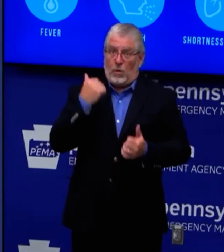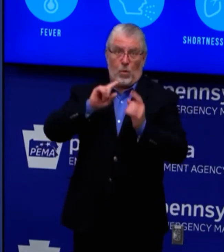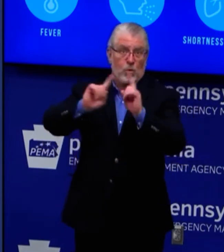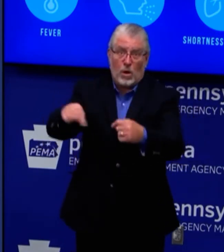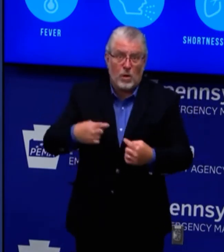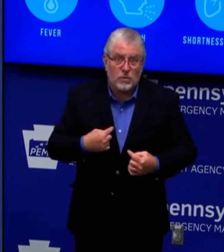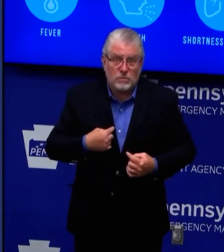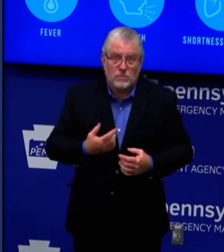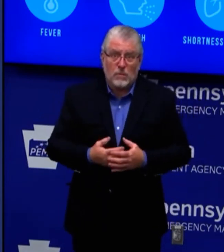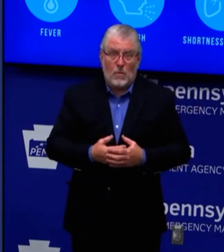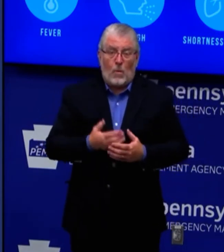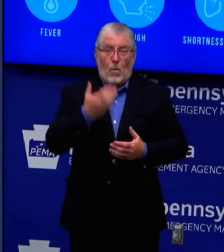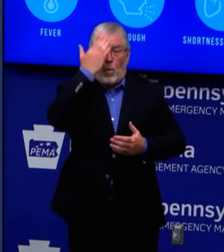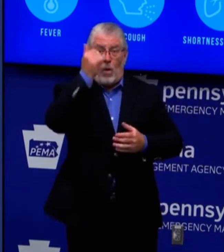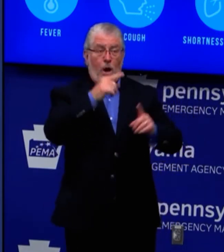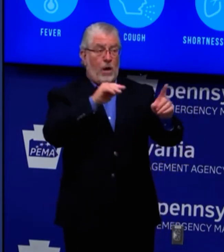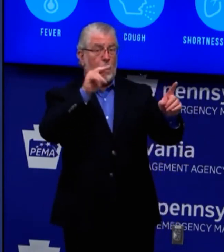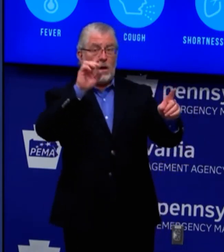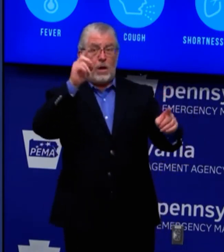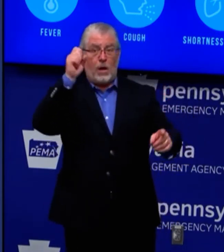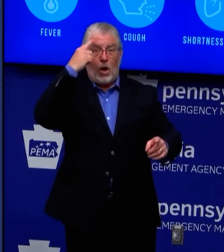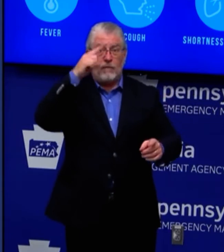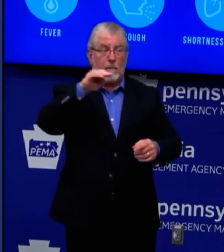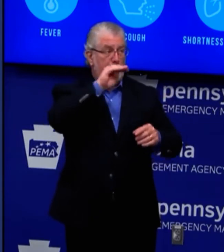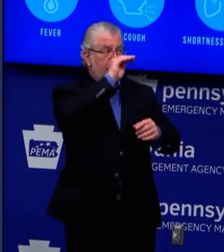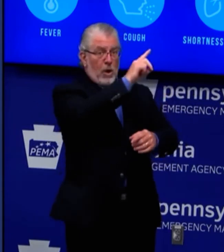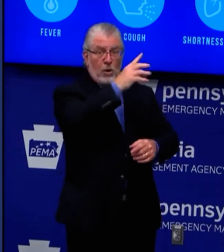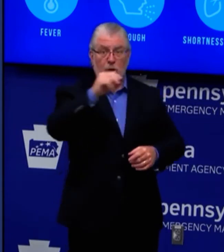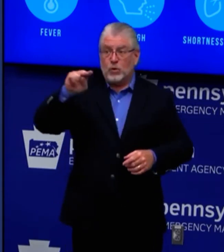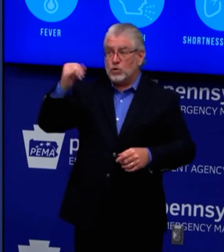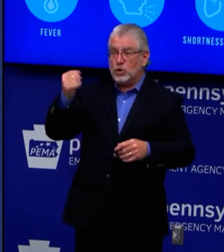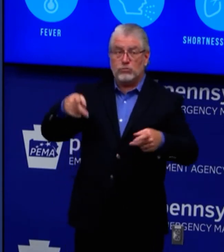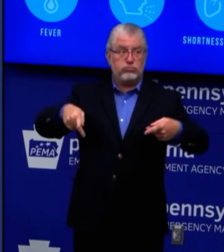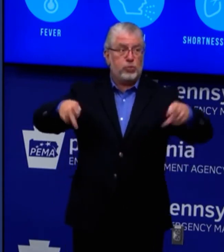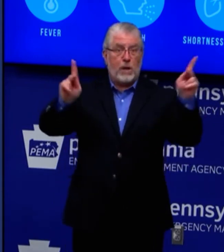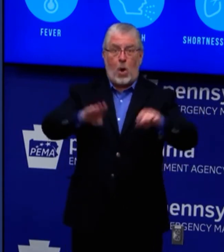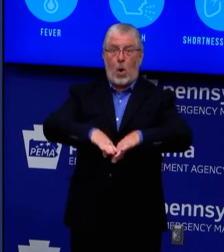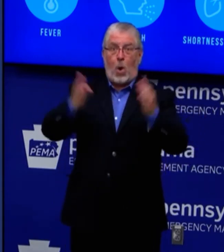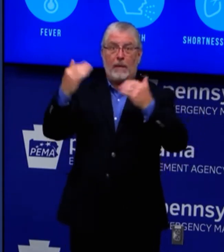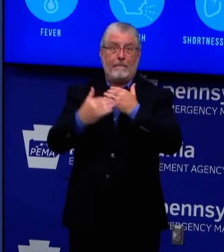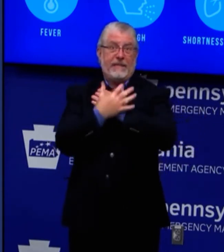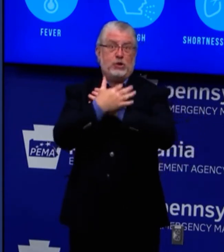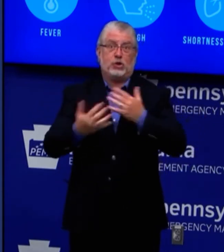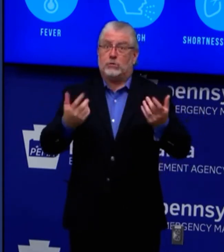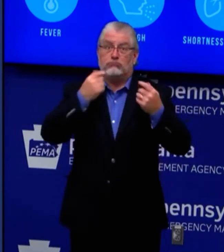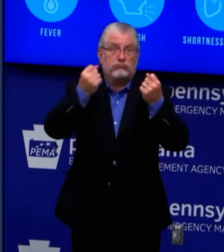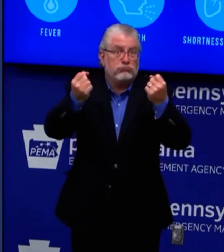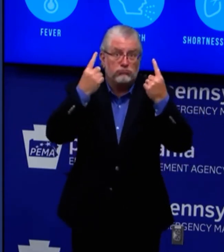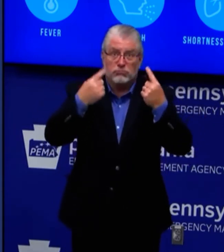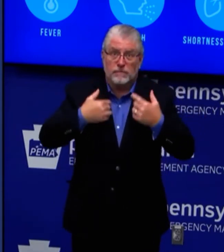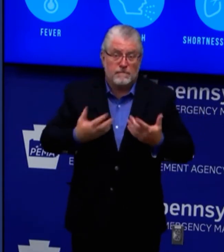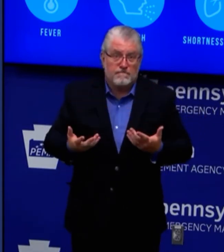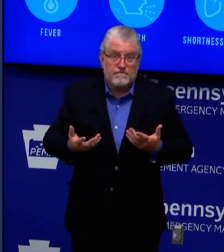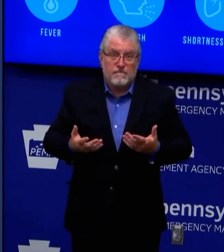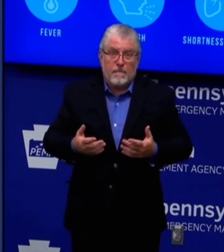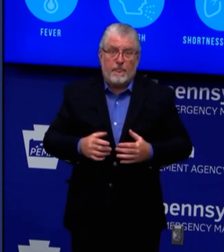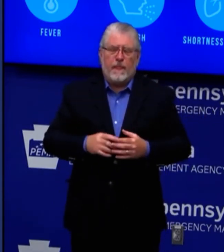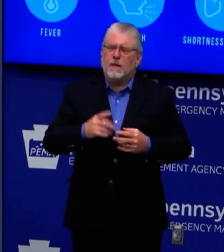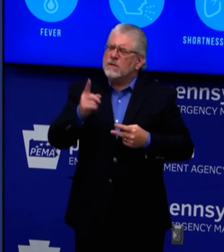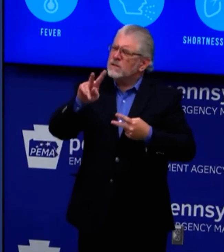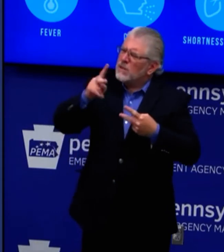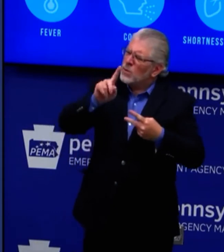the governors of Maryland and New Jersey have opened their beaches, but they have. What was the second question?